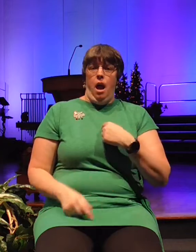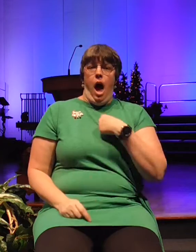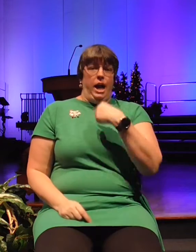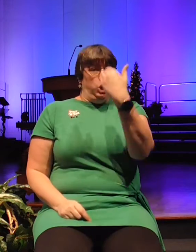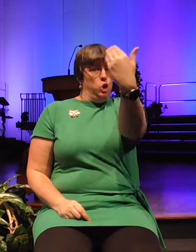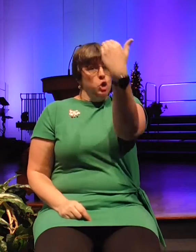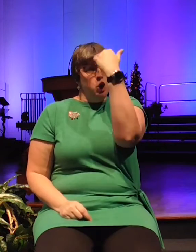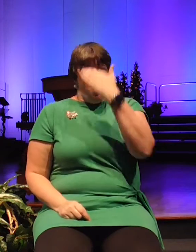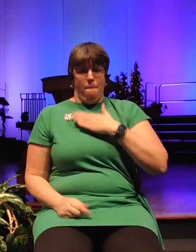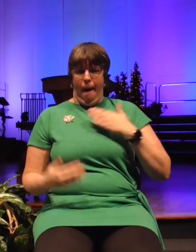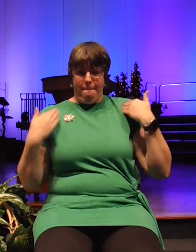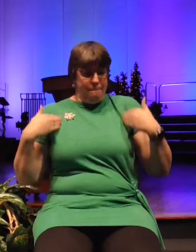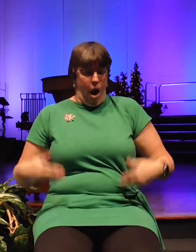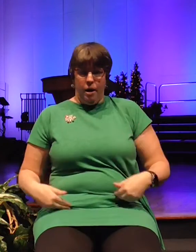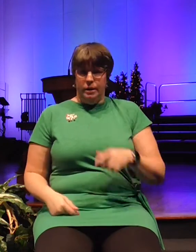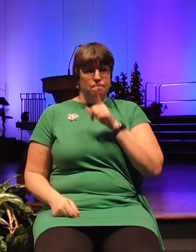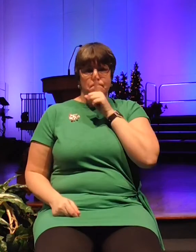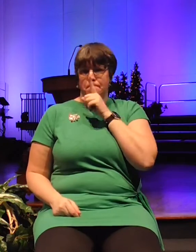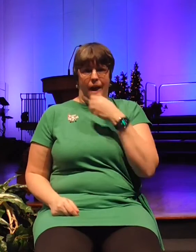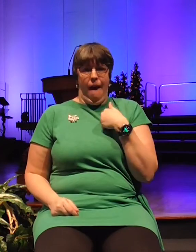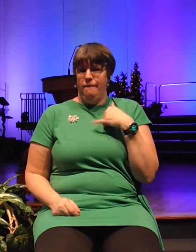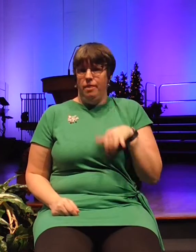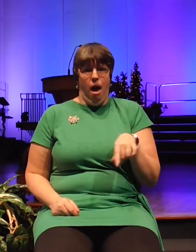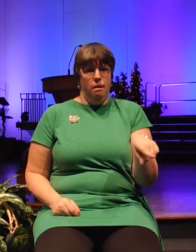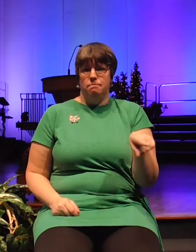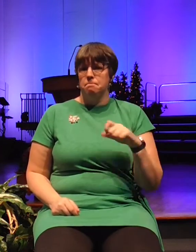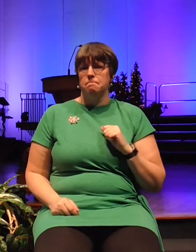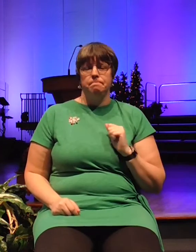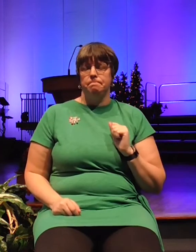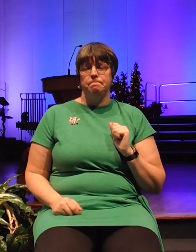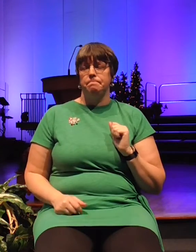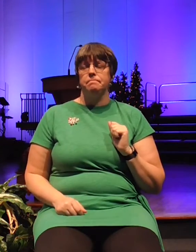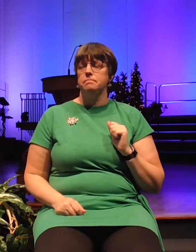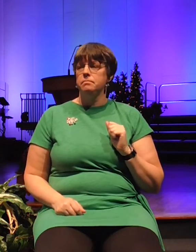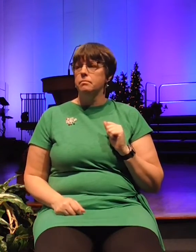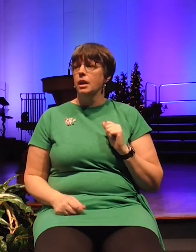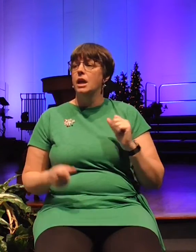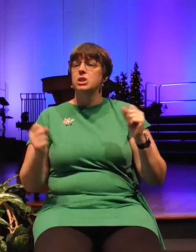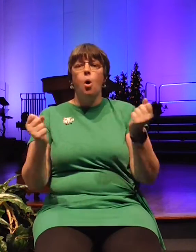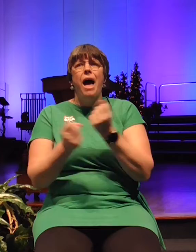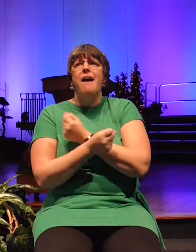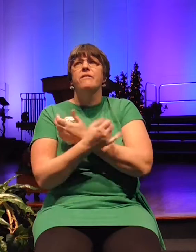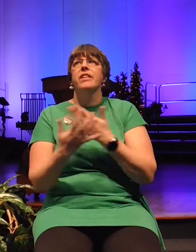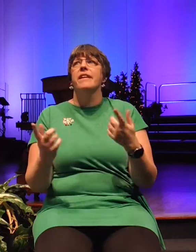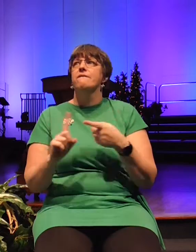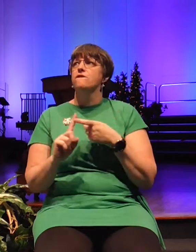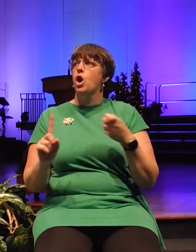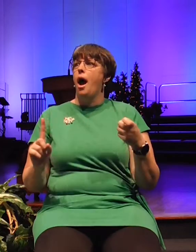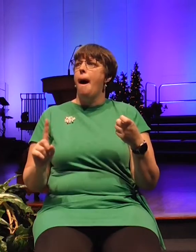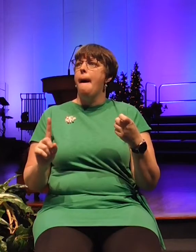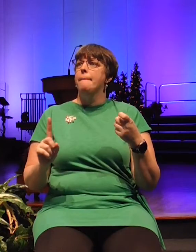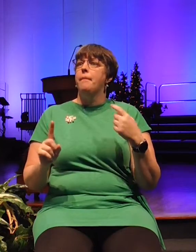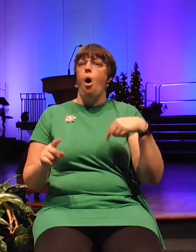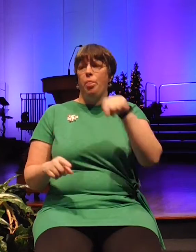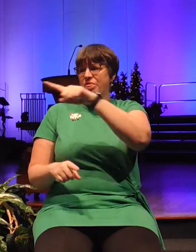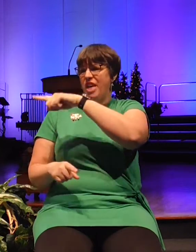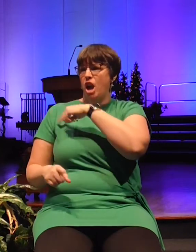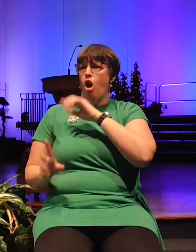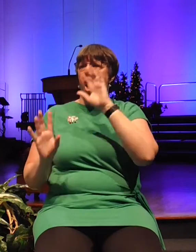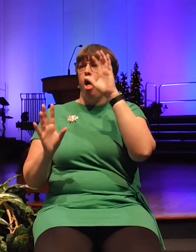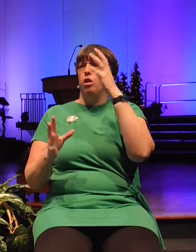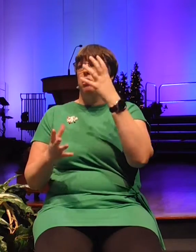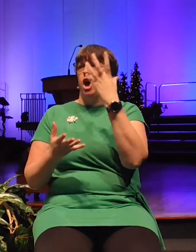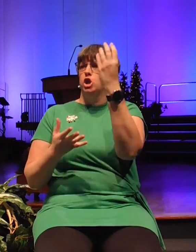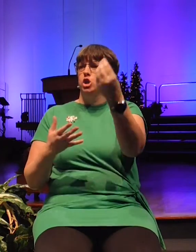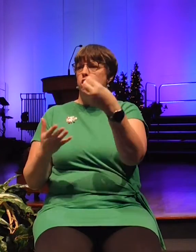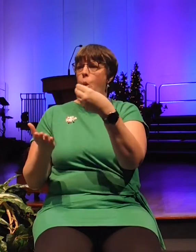But I knew my body wasn't supposed to have that, wasn't supposed to do that. To everything from everyone's going shopping and